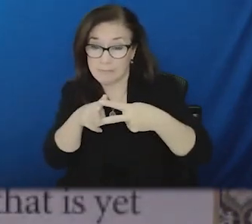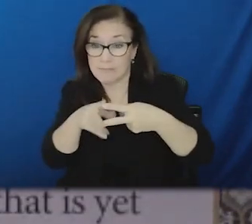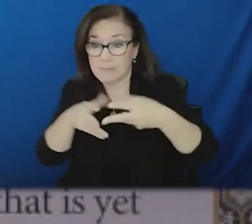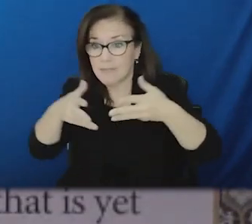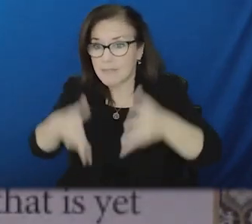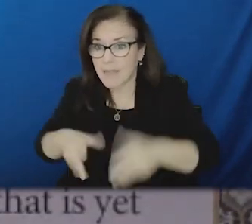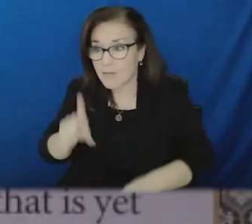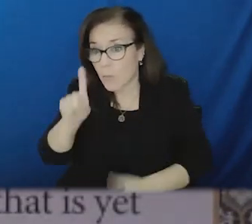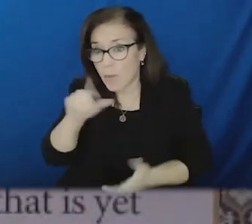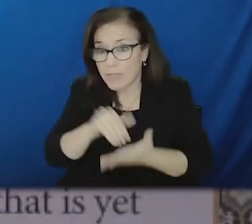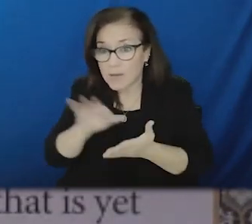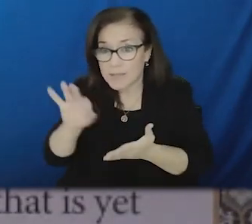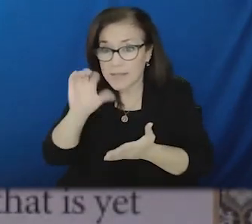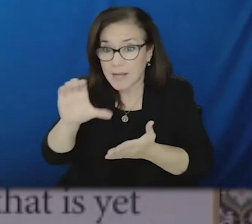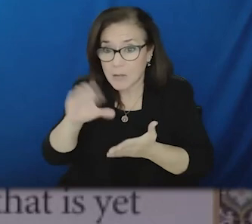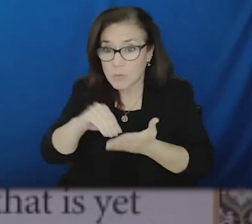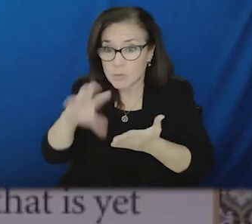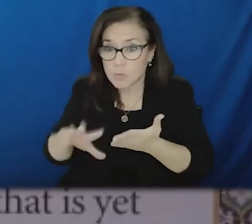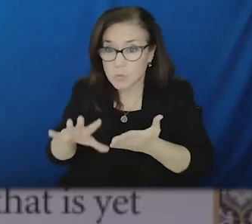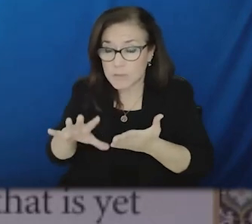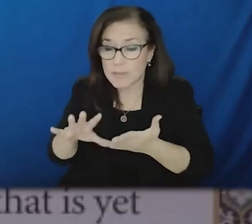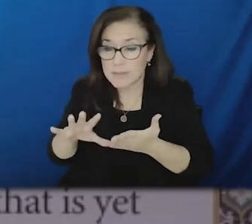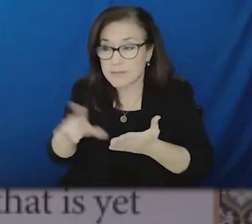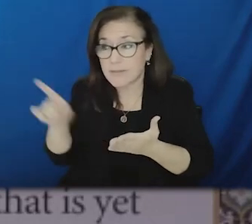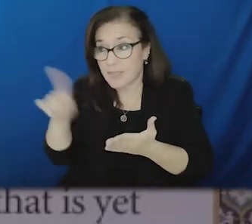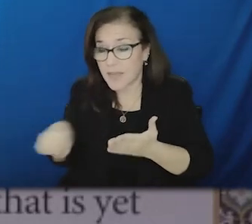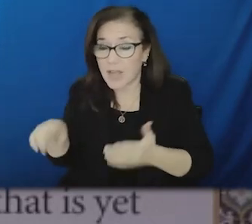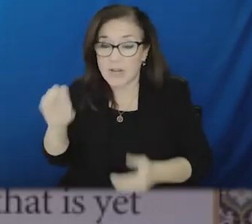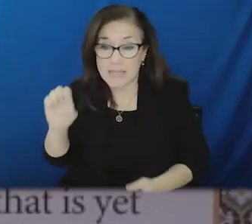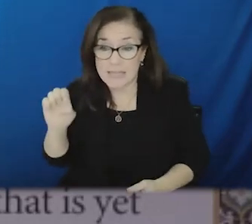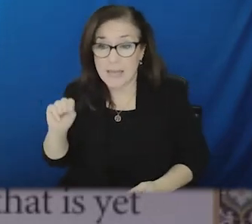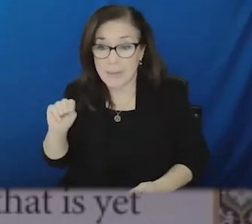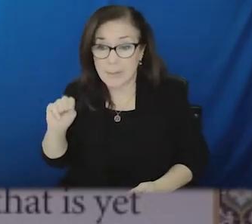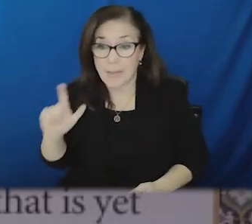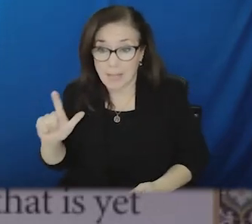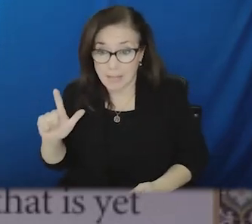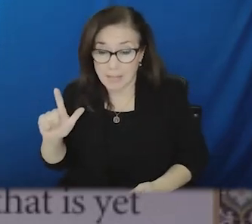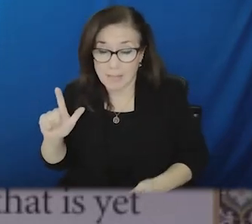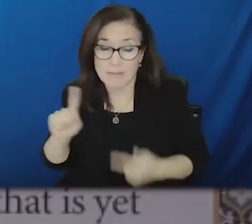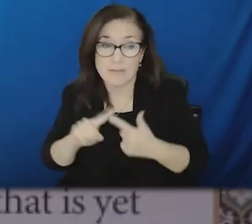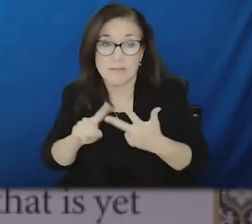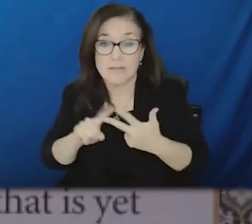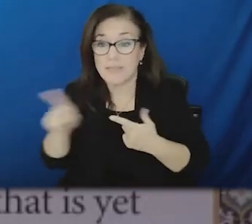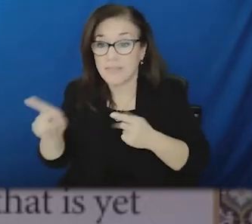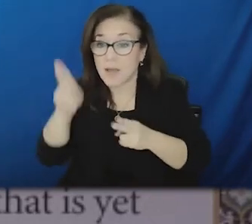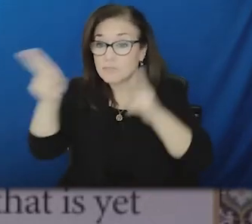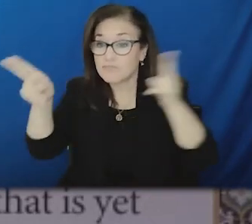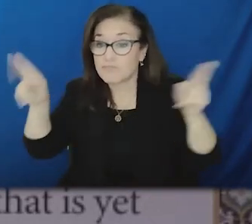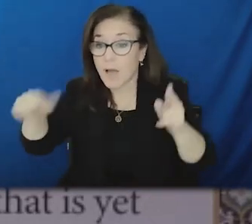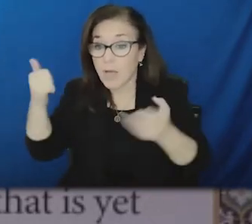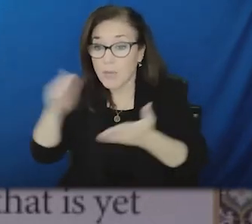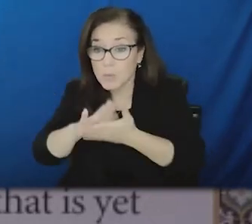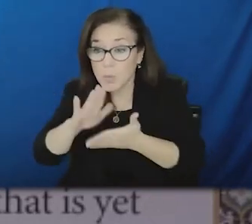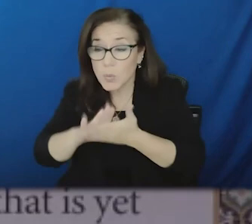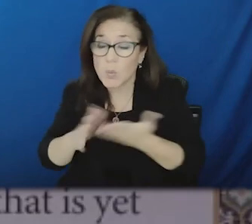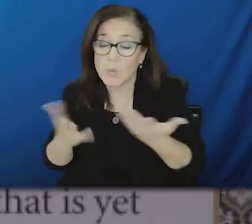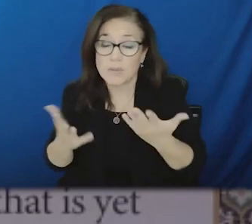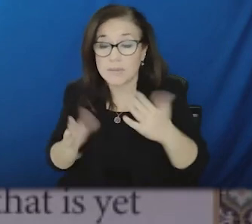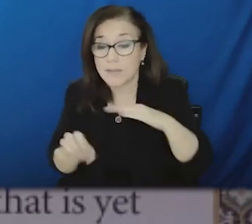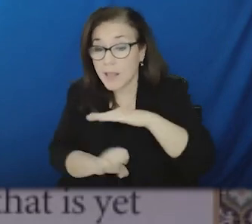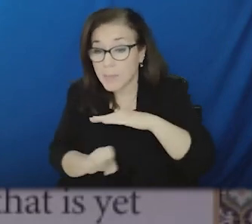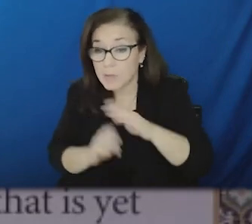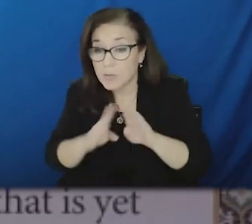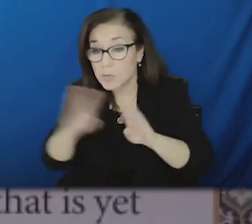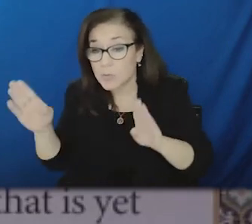1,900 kids who are EMLs, and they're in other schools and in other grade levels. So I